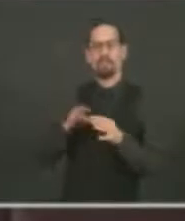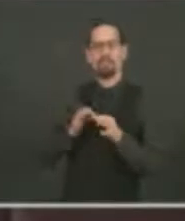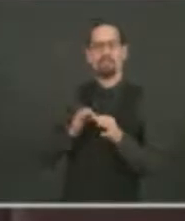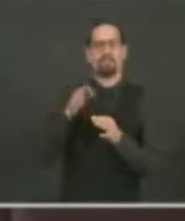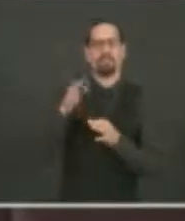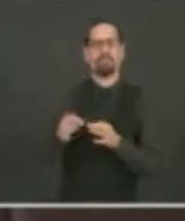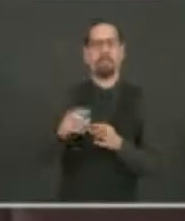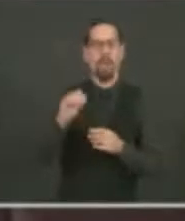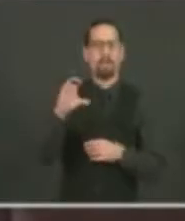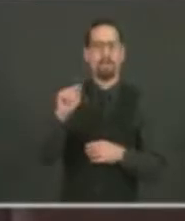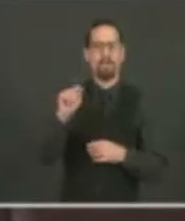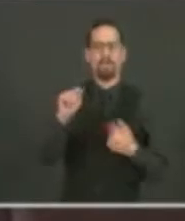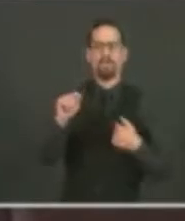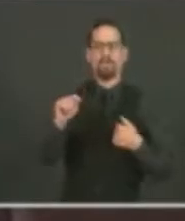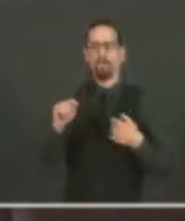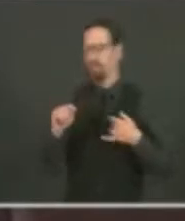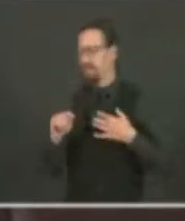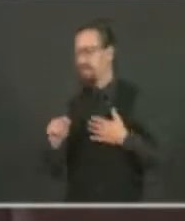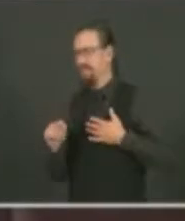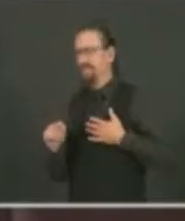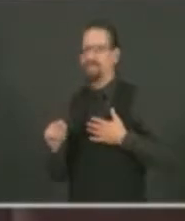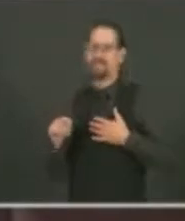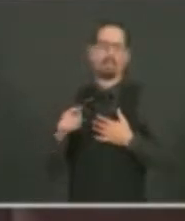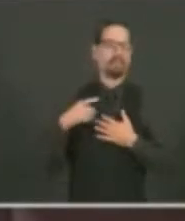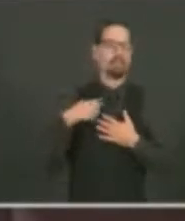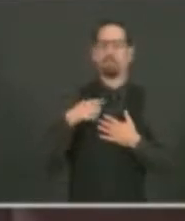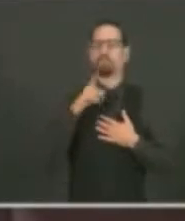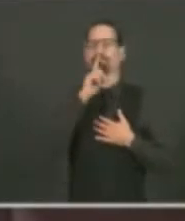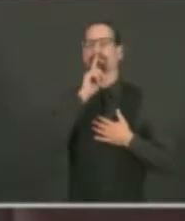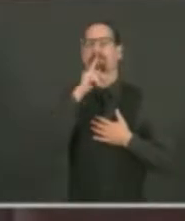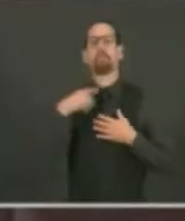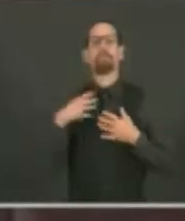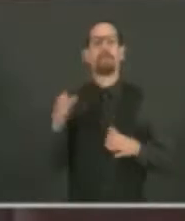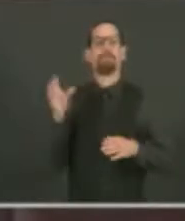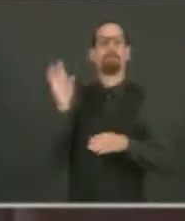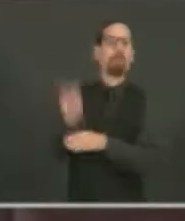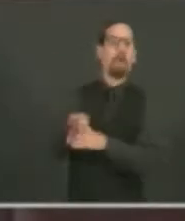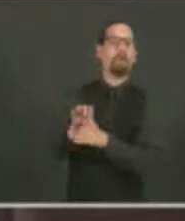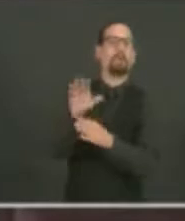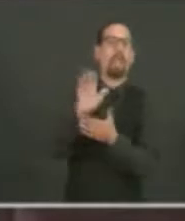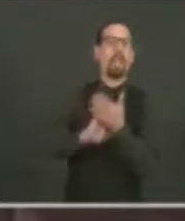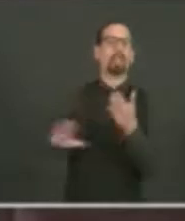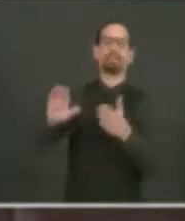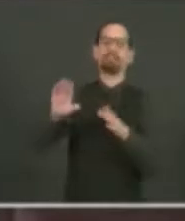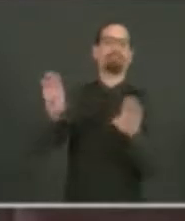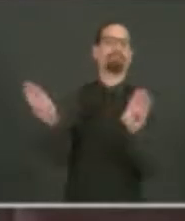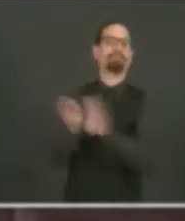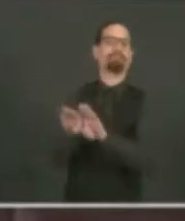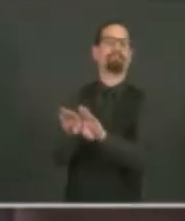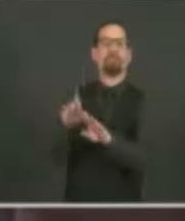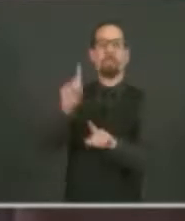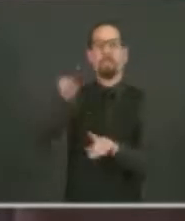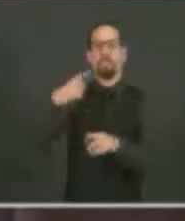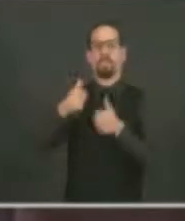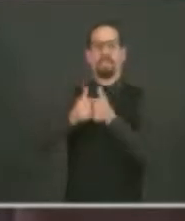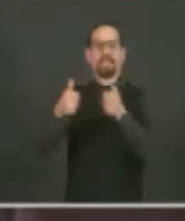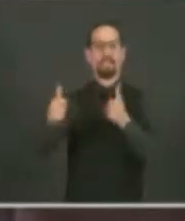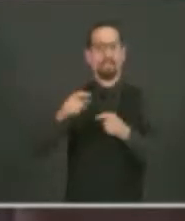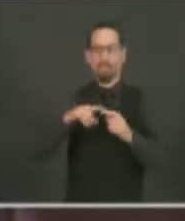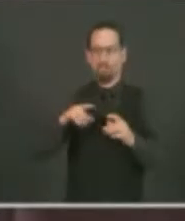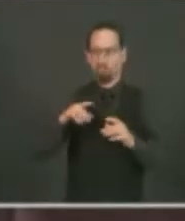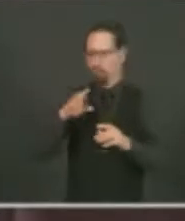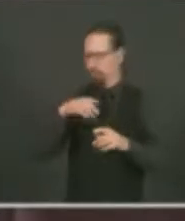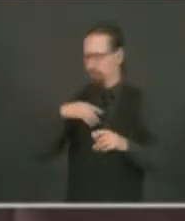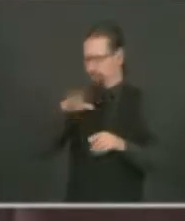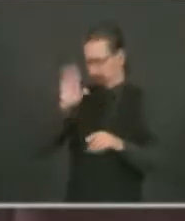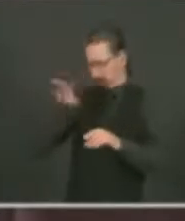to do that, largely because we had these discussions with the college presidents and their teams, and we said to them, are you going to be able to control